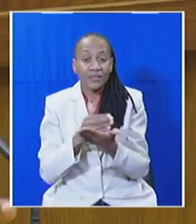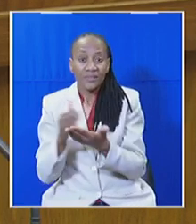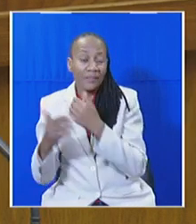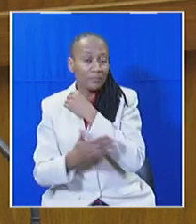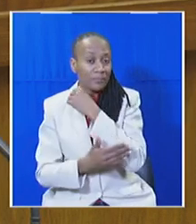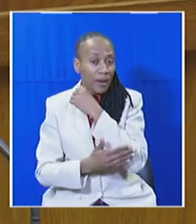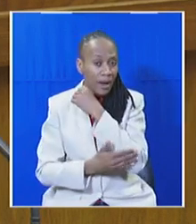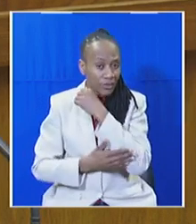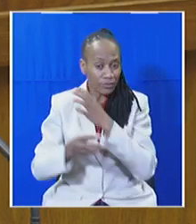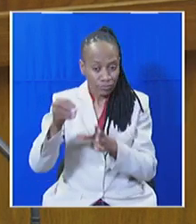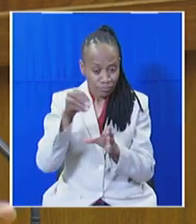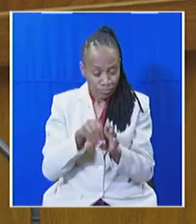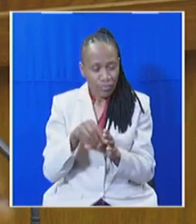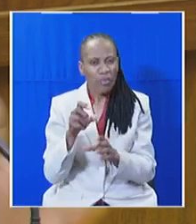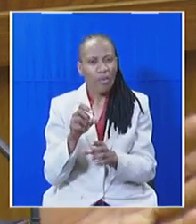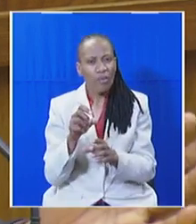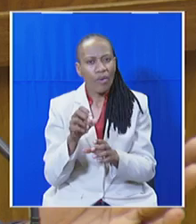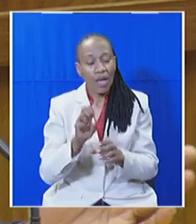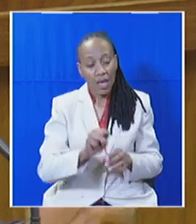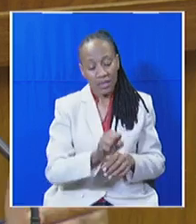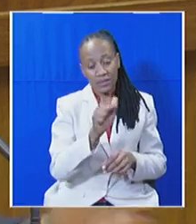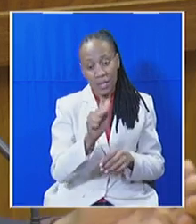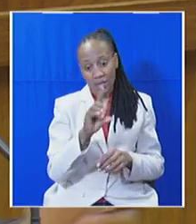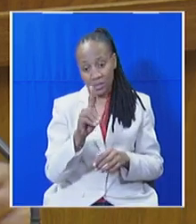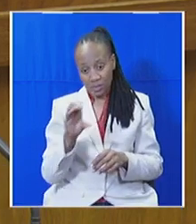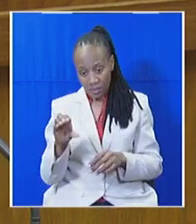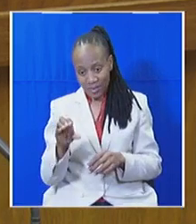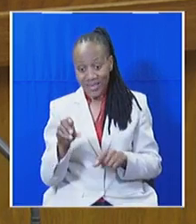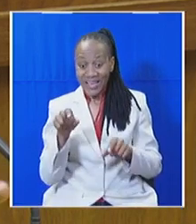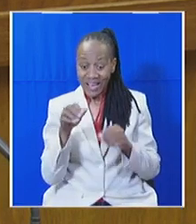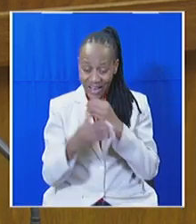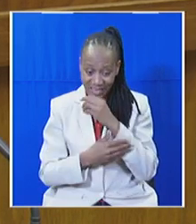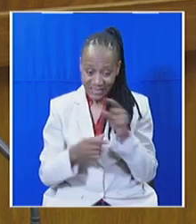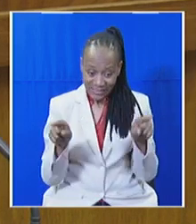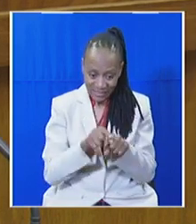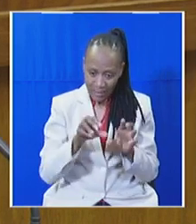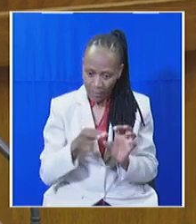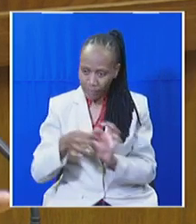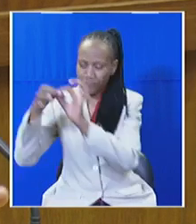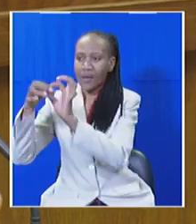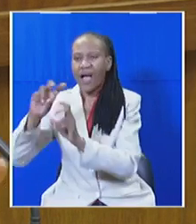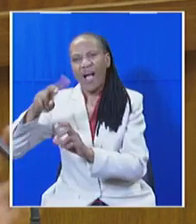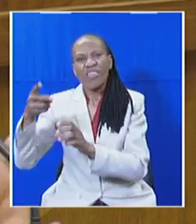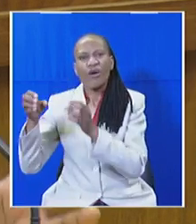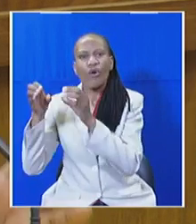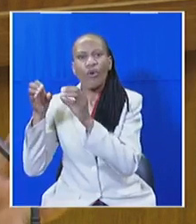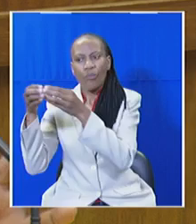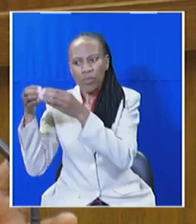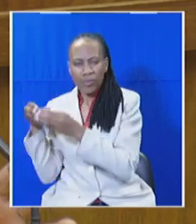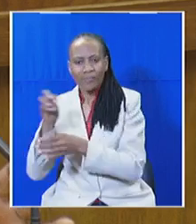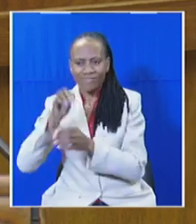of SADC, they are also part of other regional organizations.